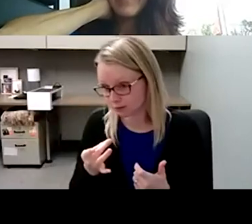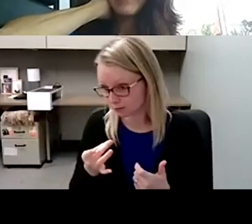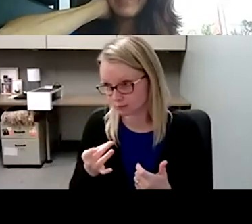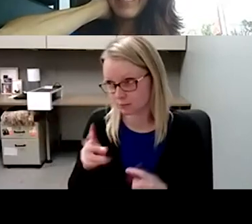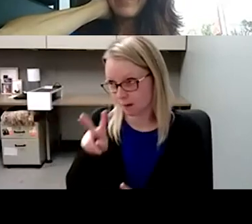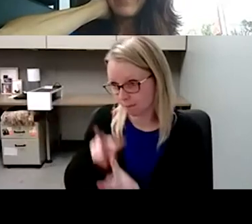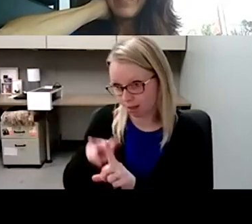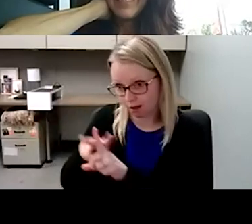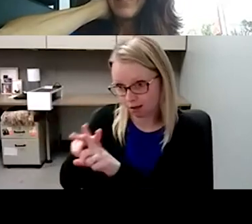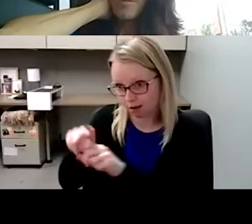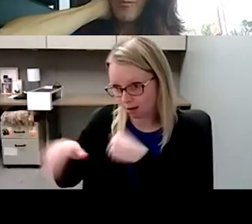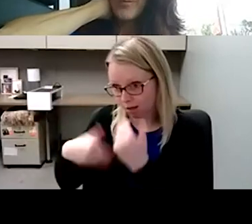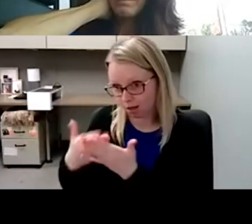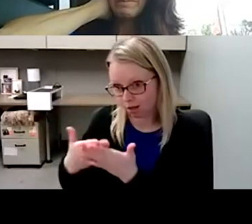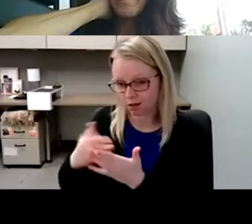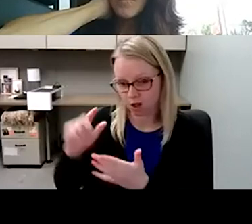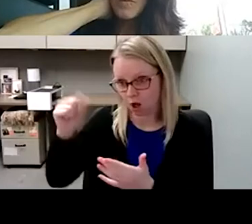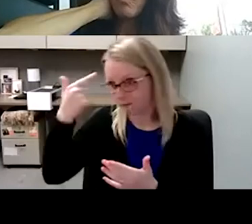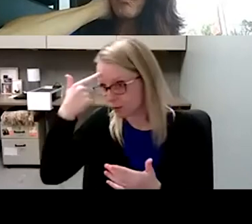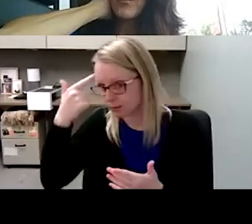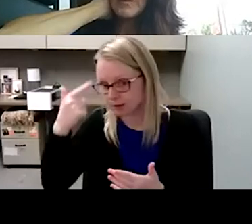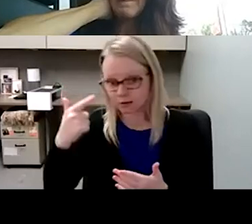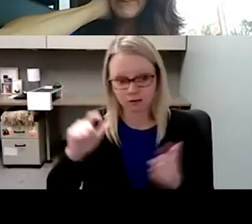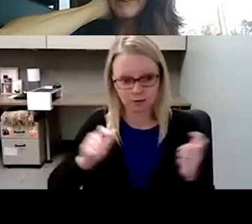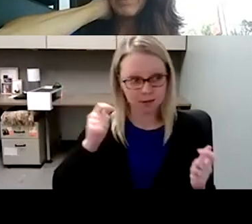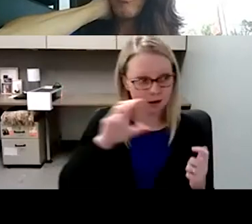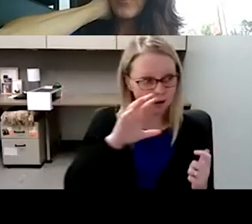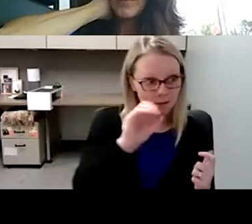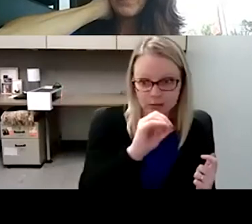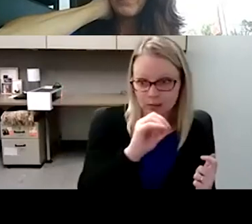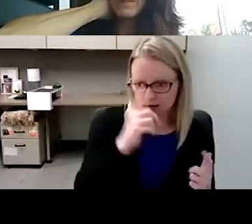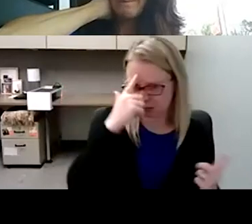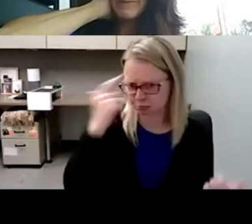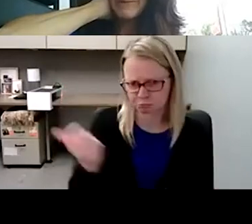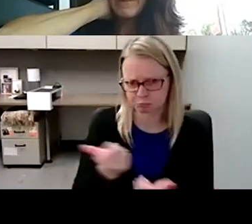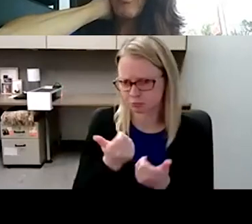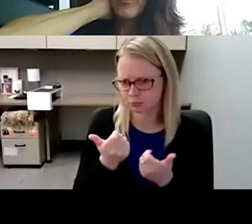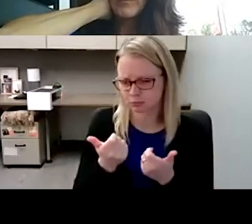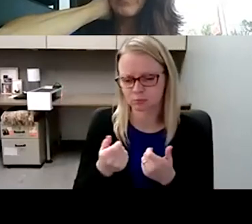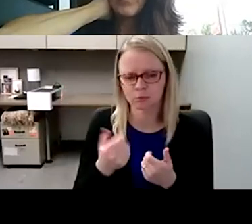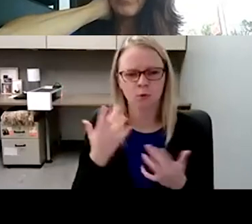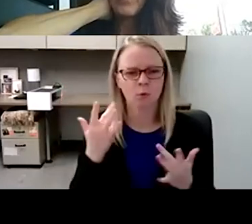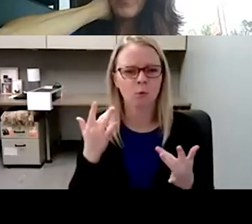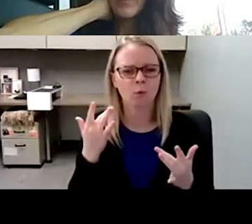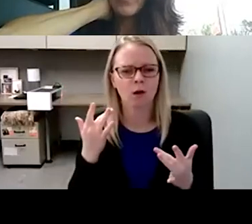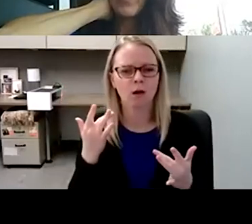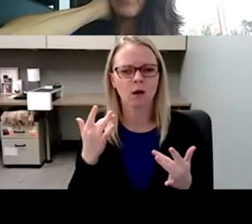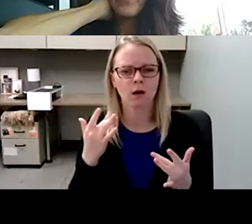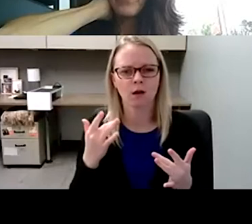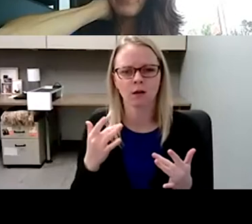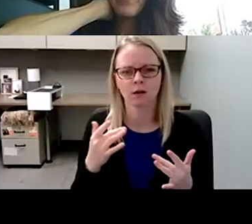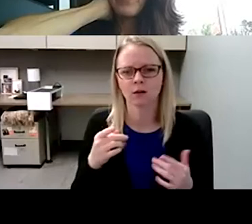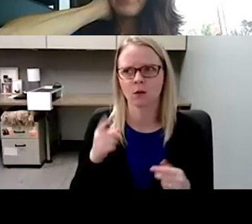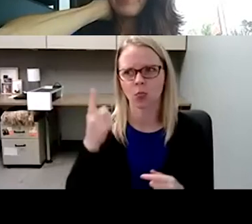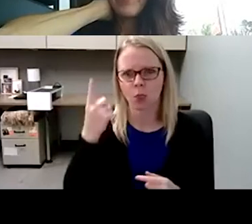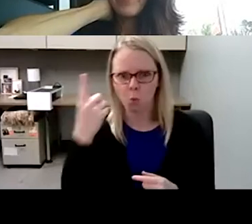in government, apply to all the government entities you might want to work for. So would you be willing to share why that fifth firm you said I'm not going to